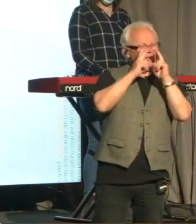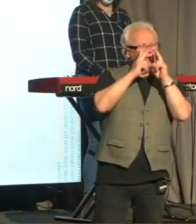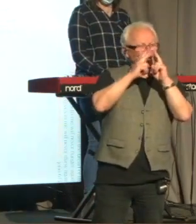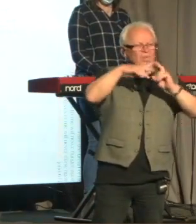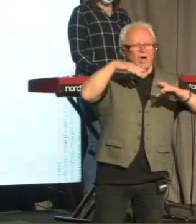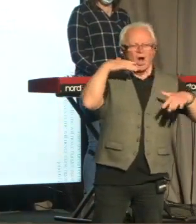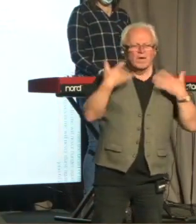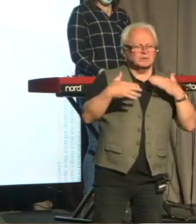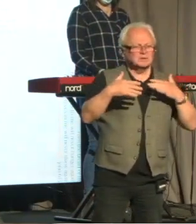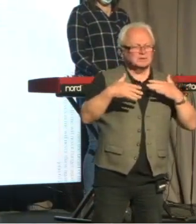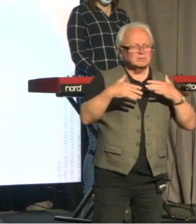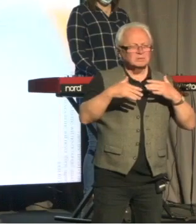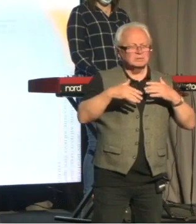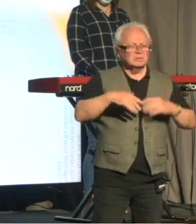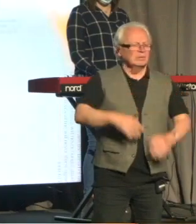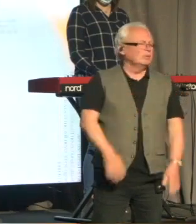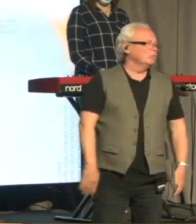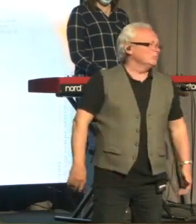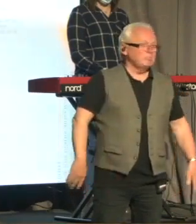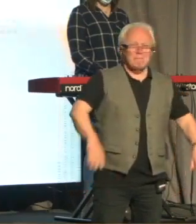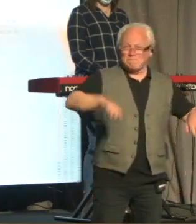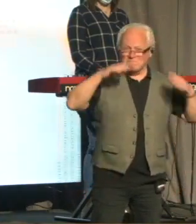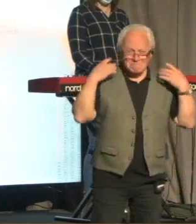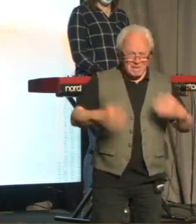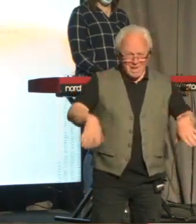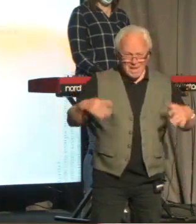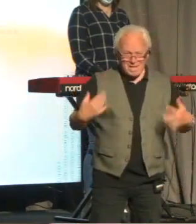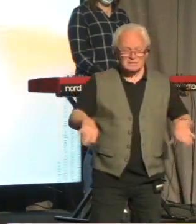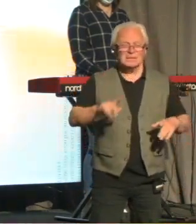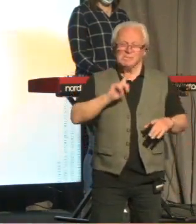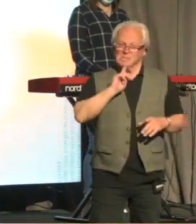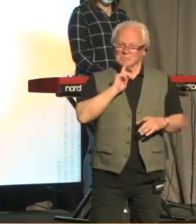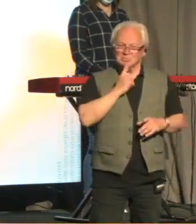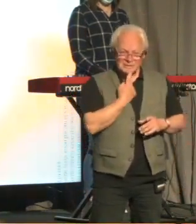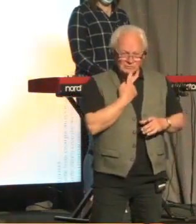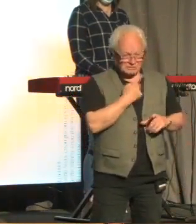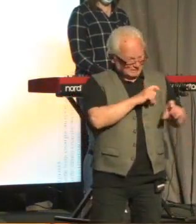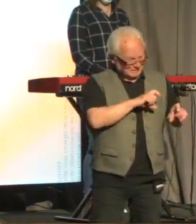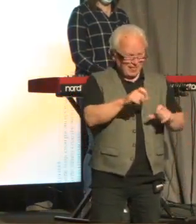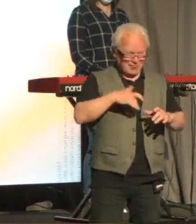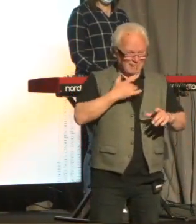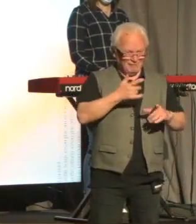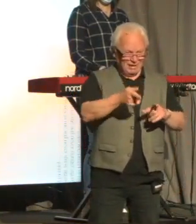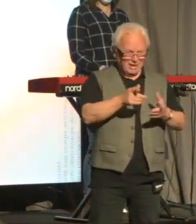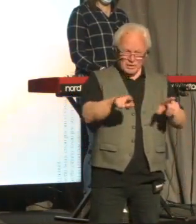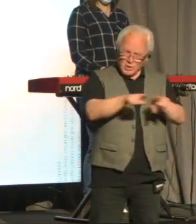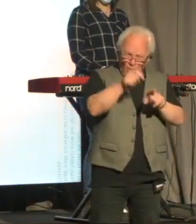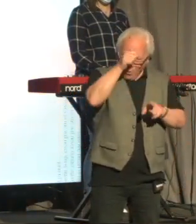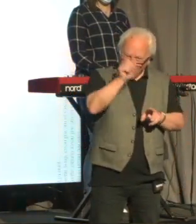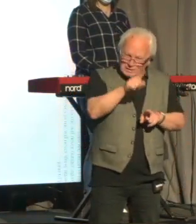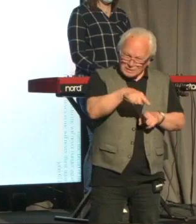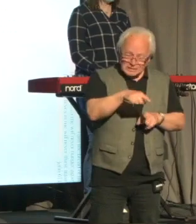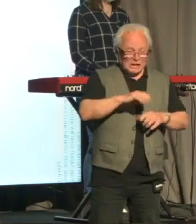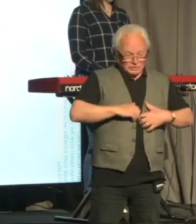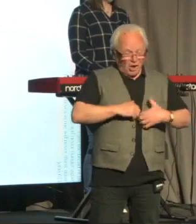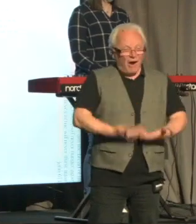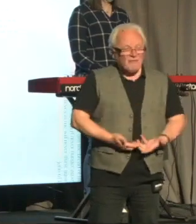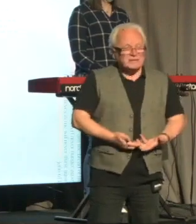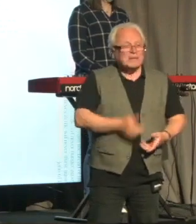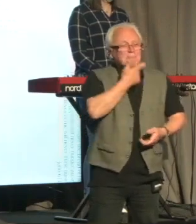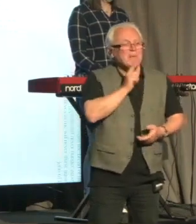and bitterness that we are still living in. Do you know what that is? It's starvation. People